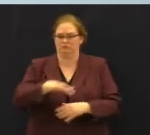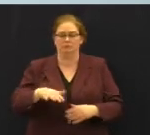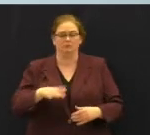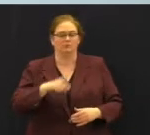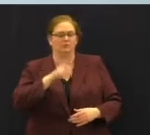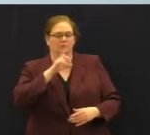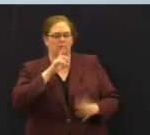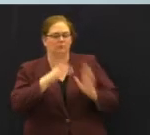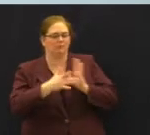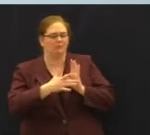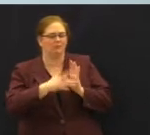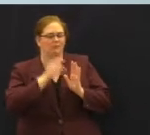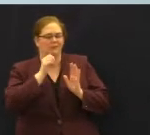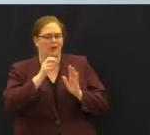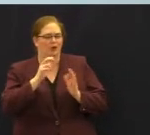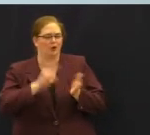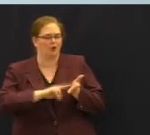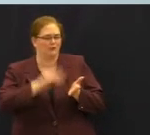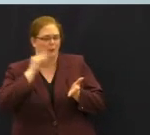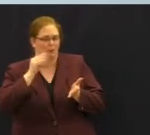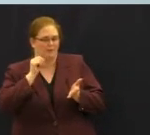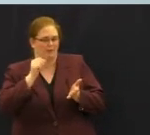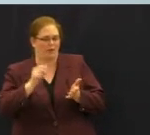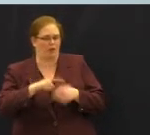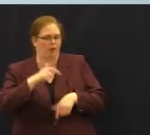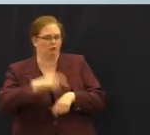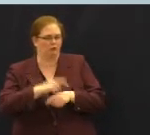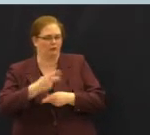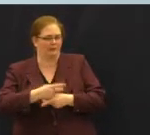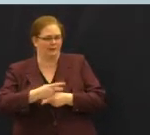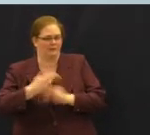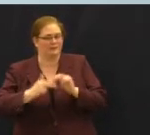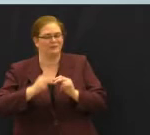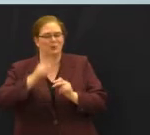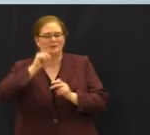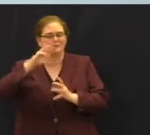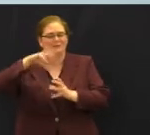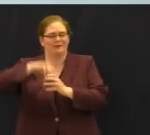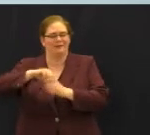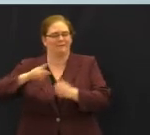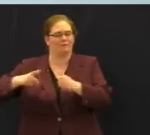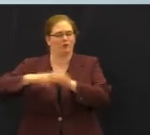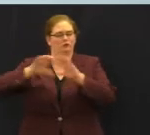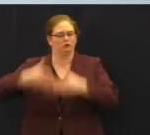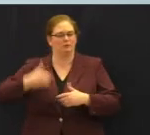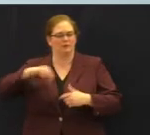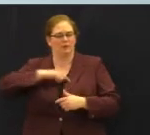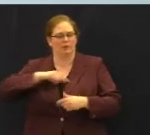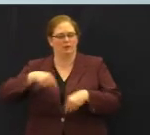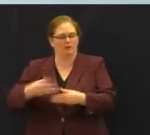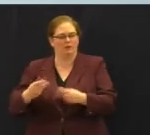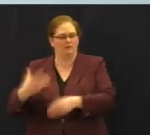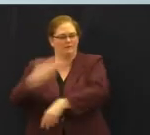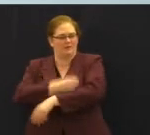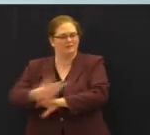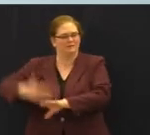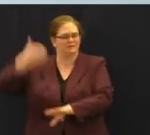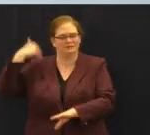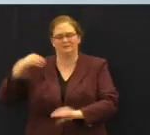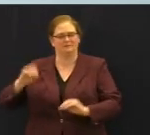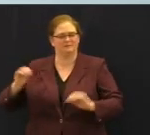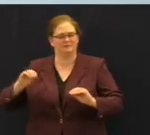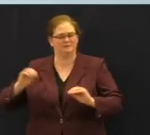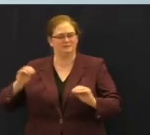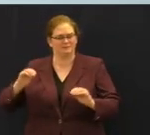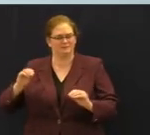technically a nursing home or long-term care facility, and so it wouldn't have been part of the first wave of vaccinations that happened earlier this year through